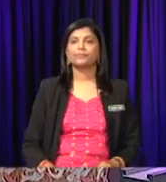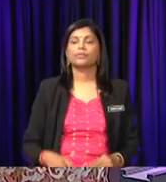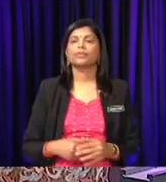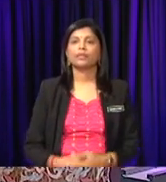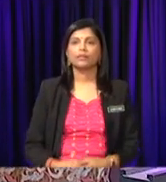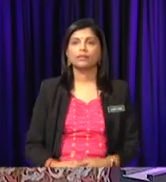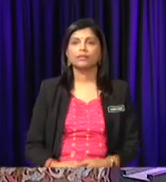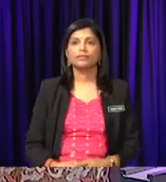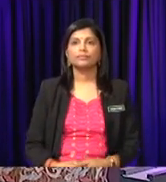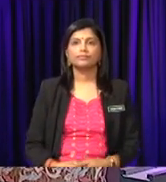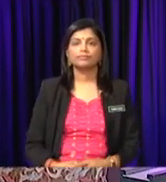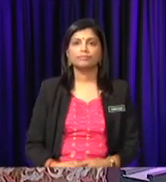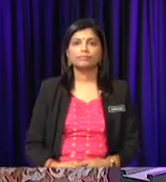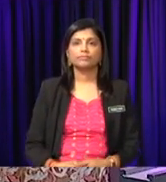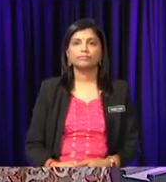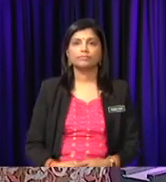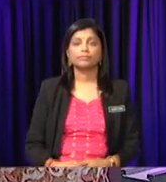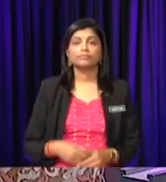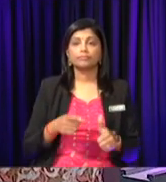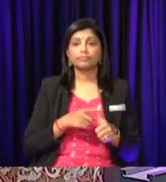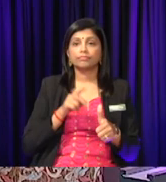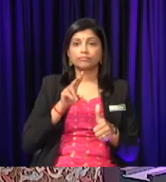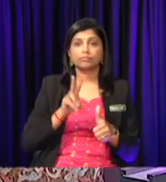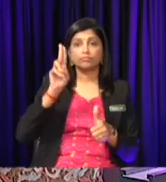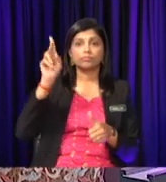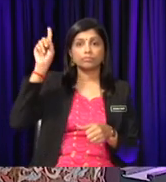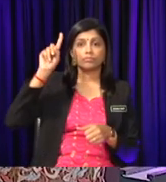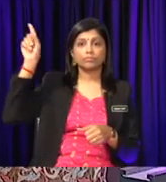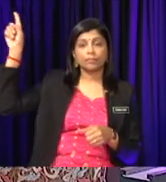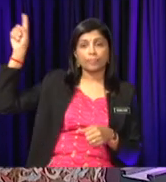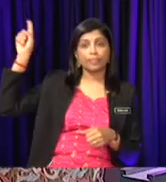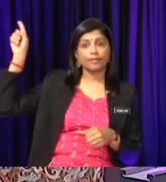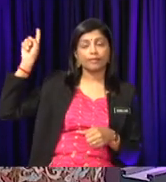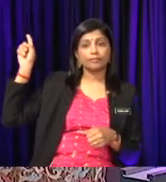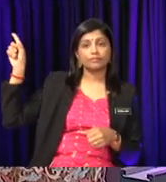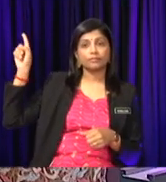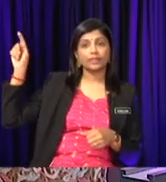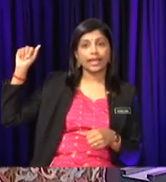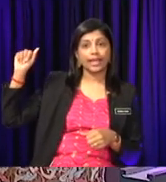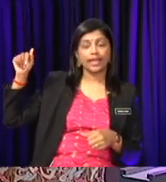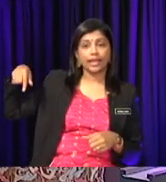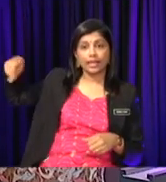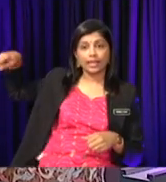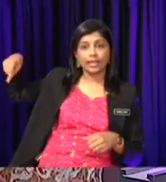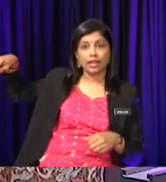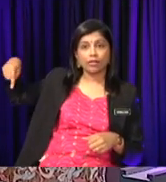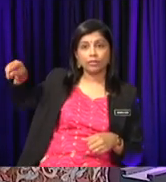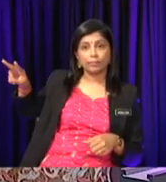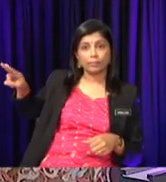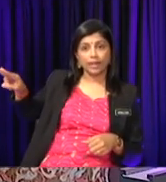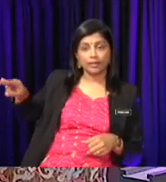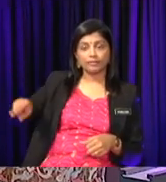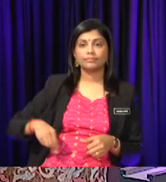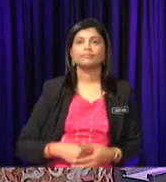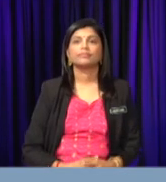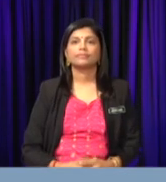you with Tivia. Tivia, your candidate B. Mm-hmm. Doshrina, your candidate A. And you are paired with Vinosha, your candidate B.